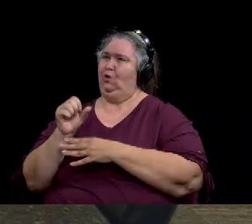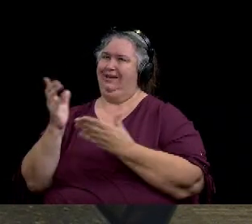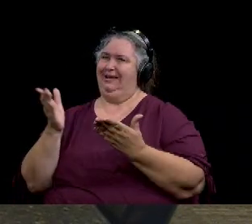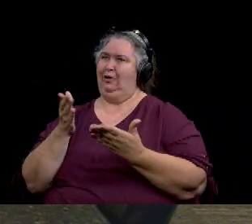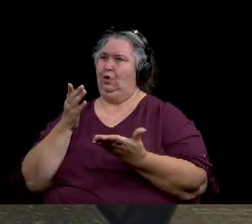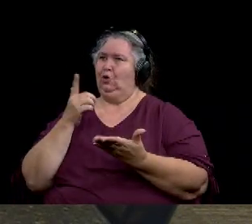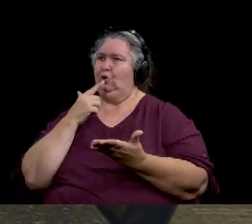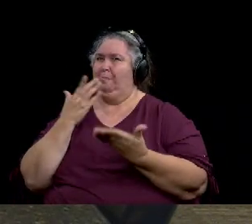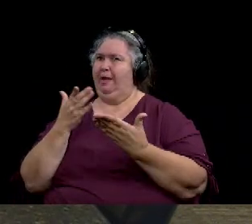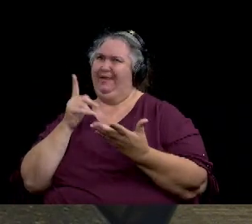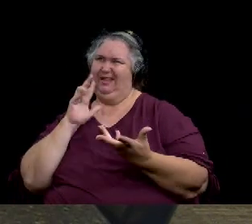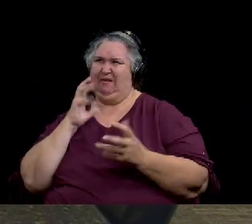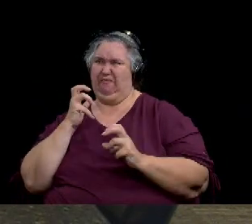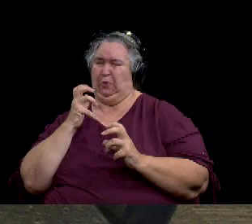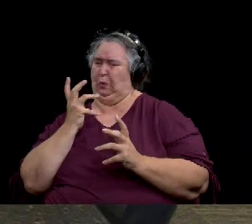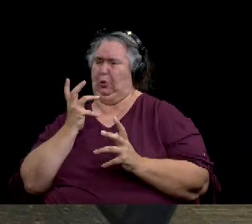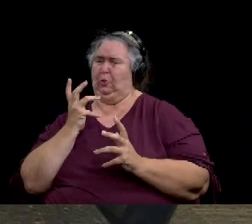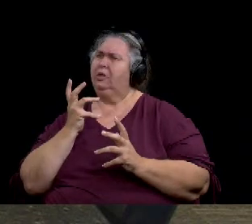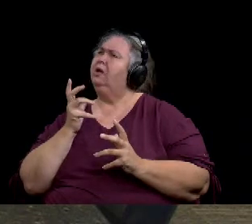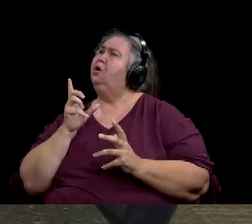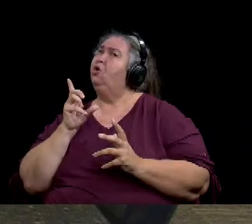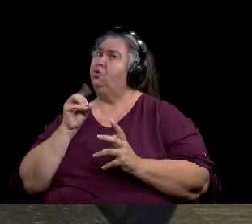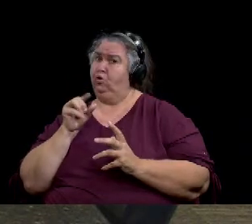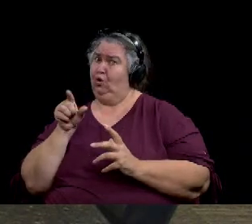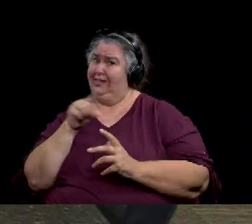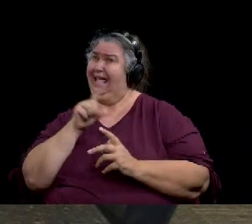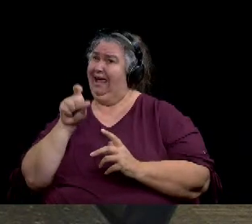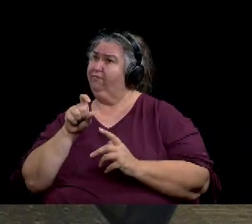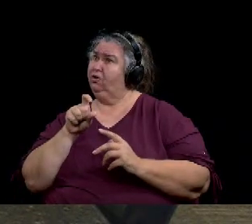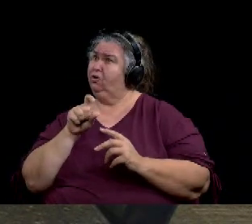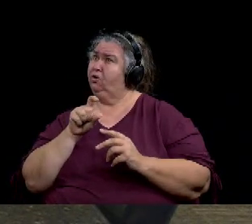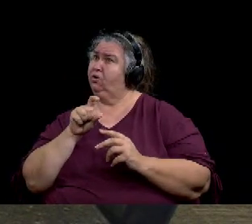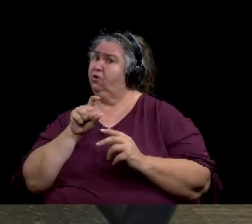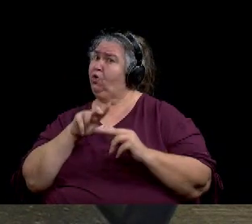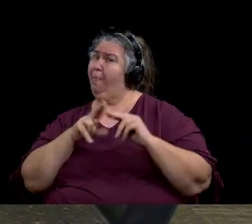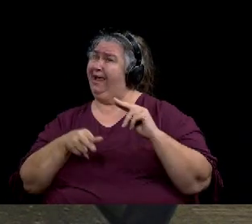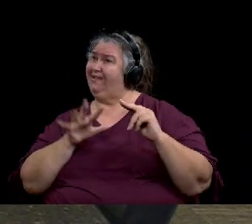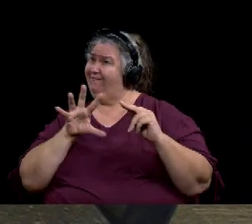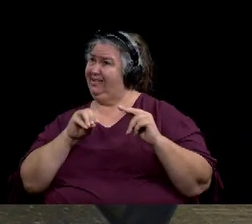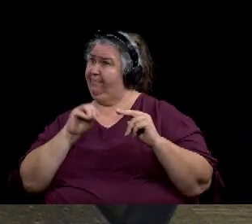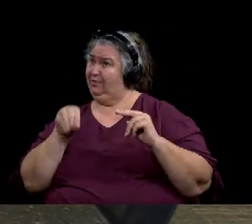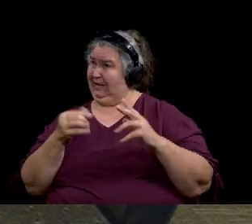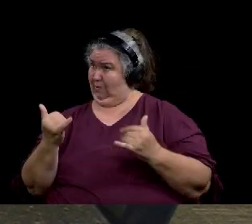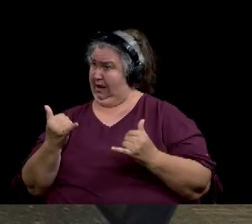little confused about this, do they have to go back down to 50% right now?